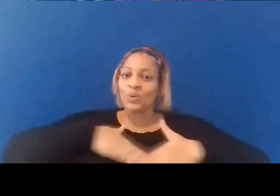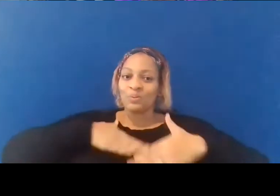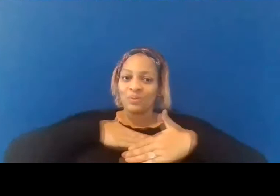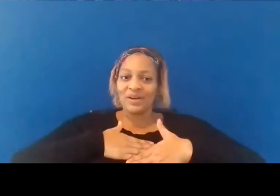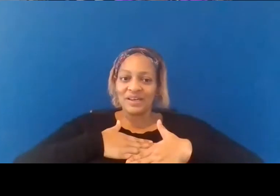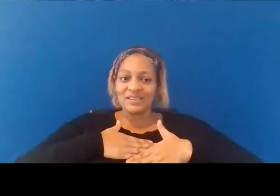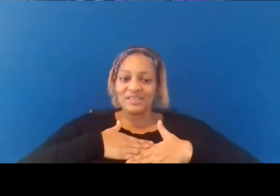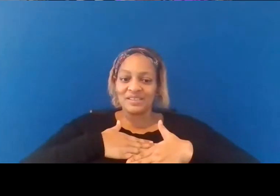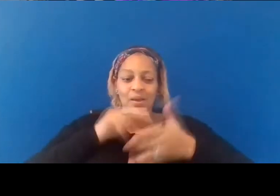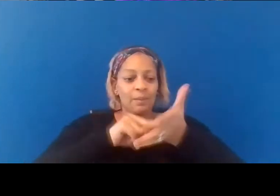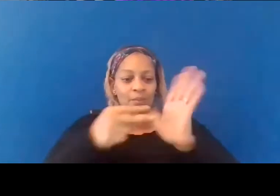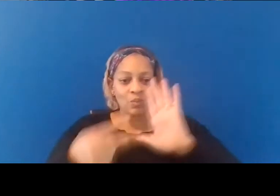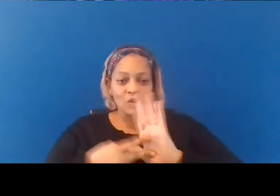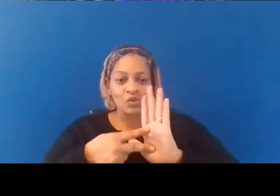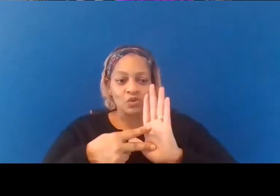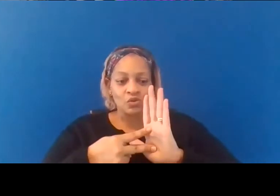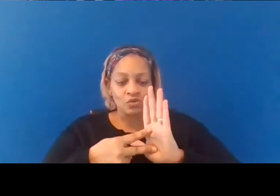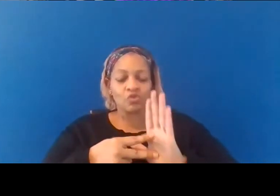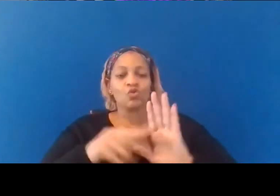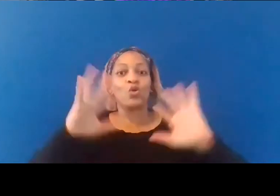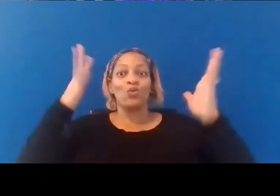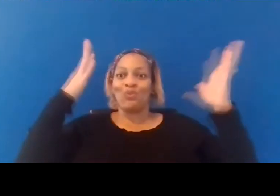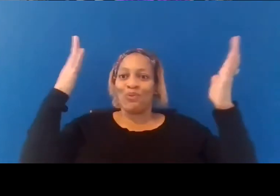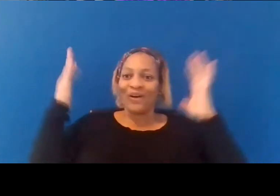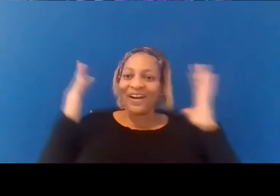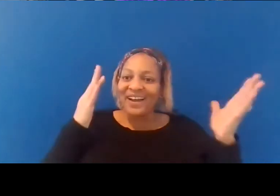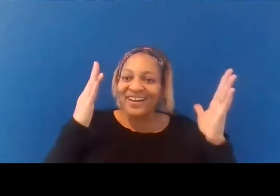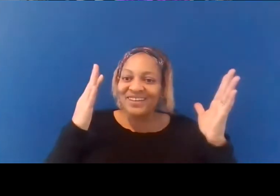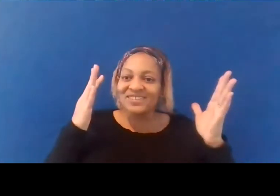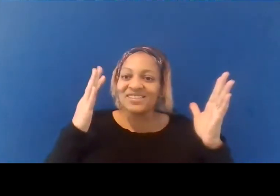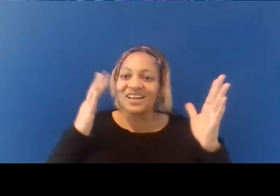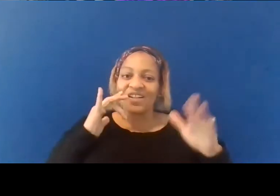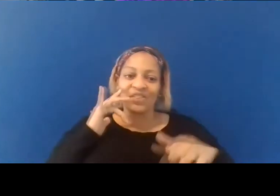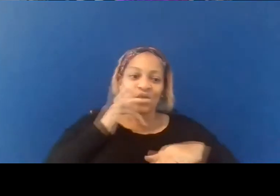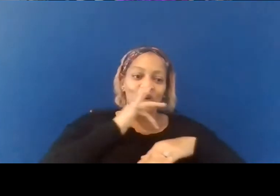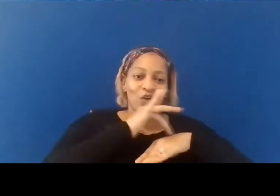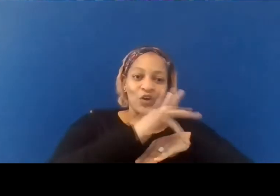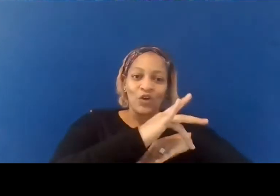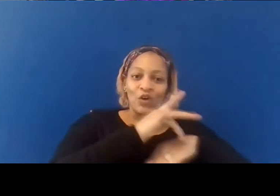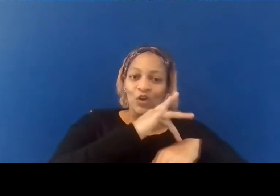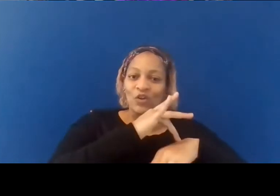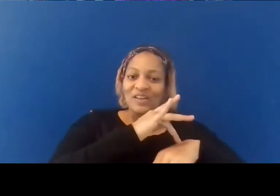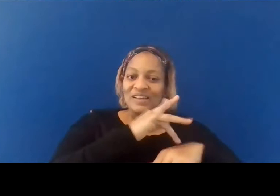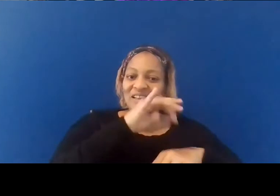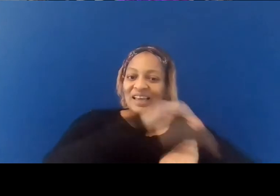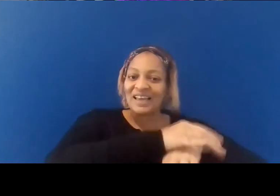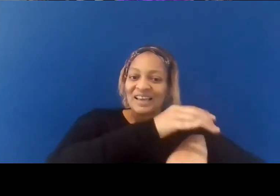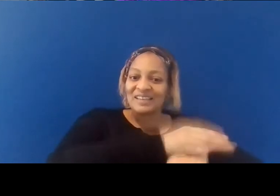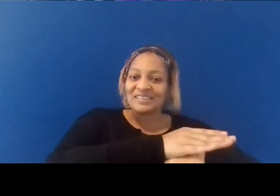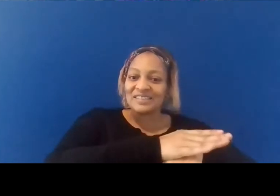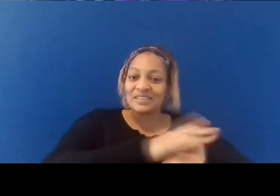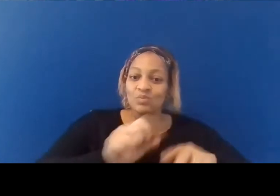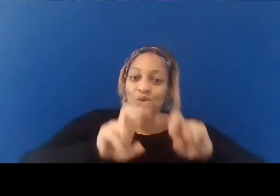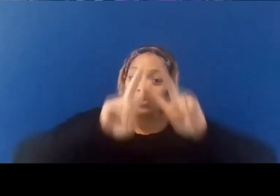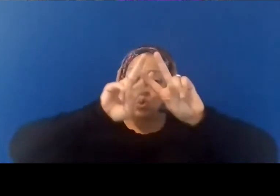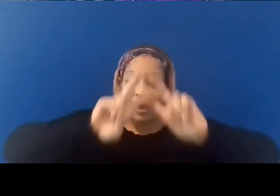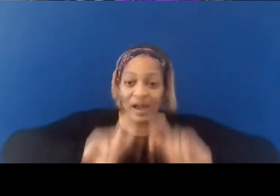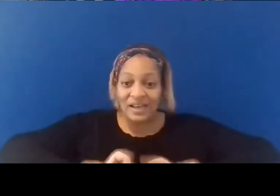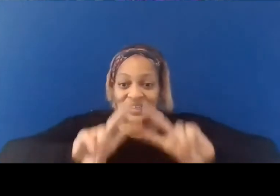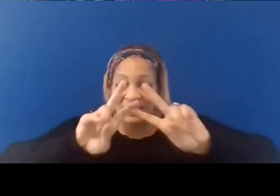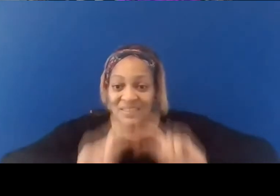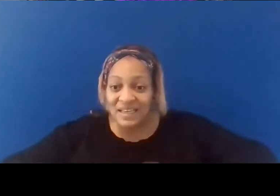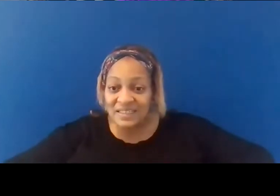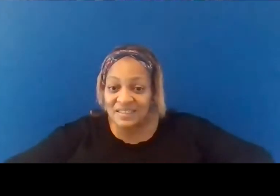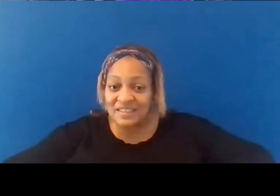state of praise. Praise, the earliest sense in English, blah, blah, blah. To assess, to set a price